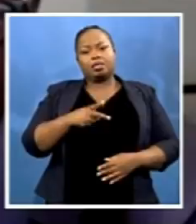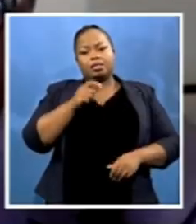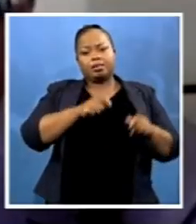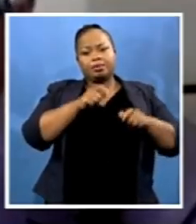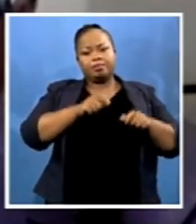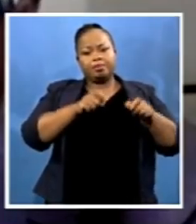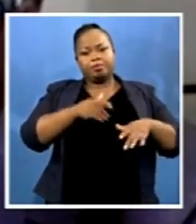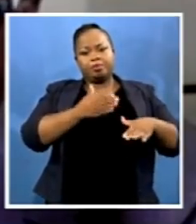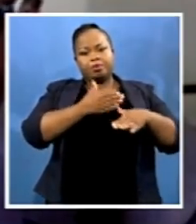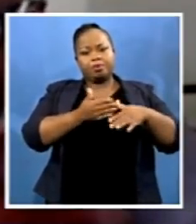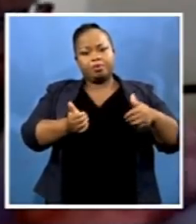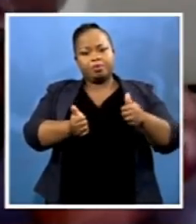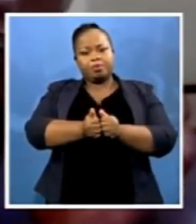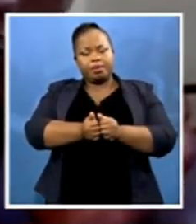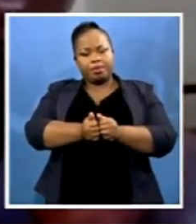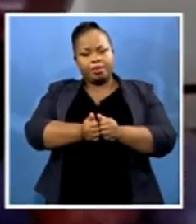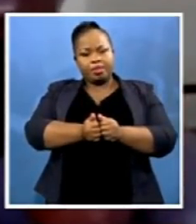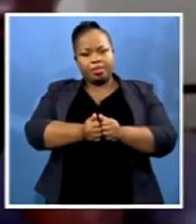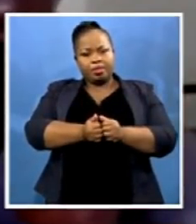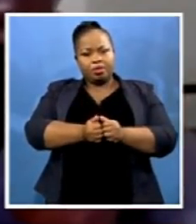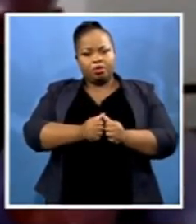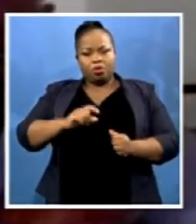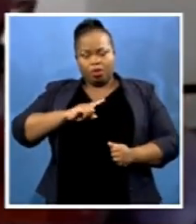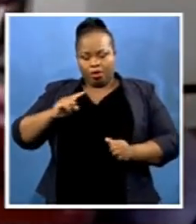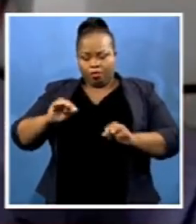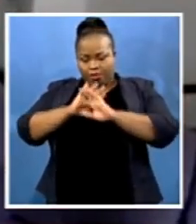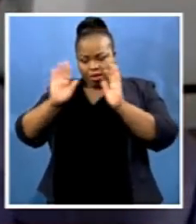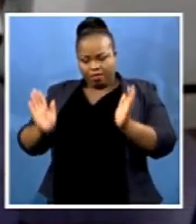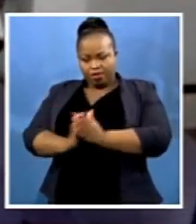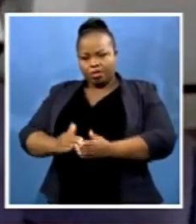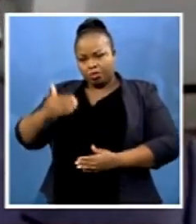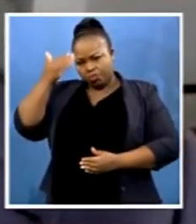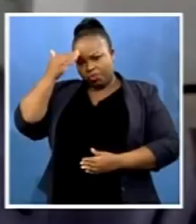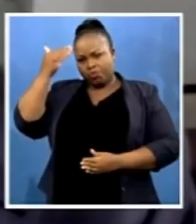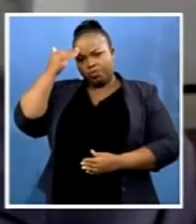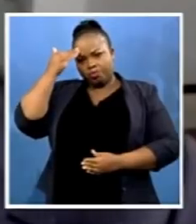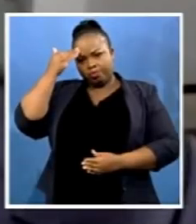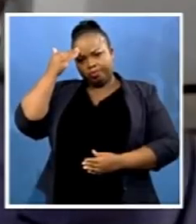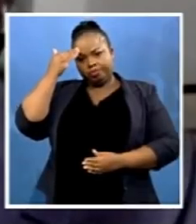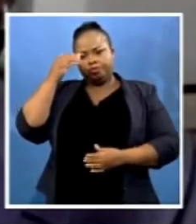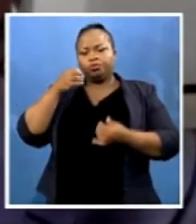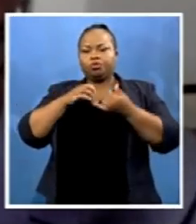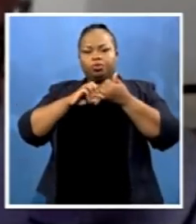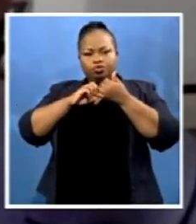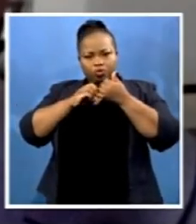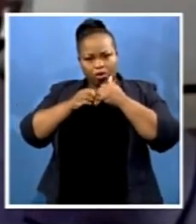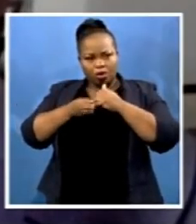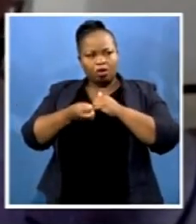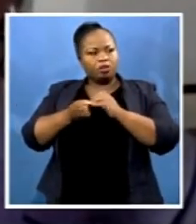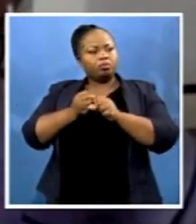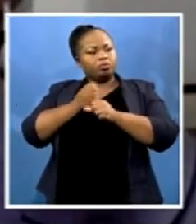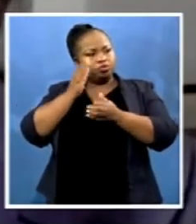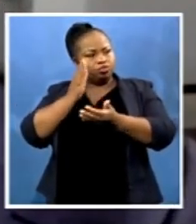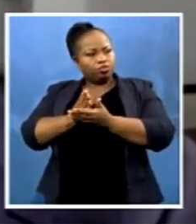strength, what you know, and you try to make sure that your recommendations or your suggestions